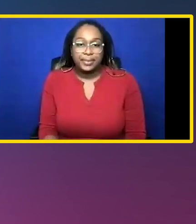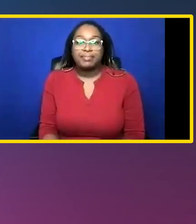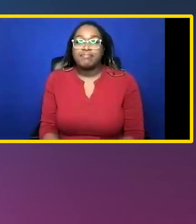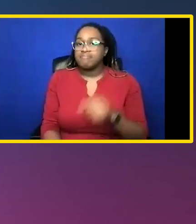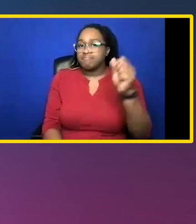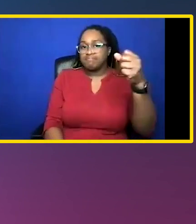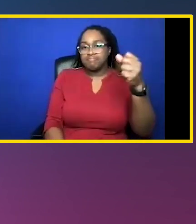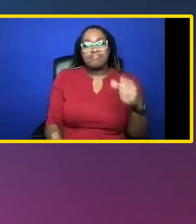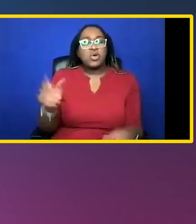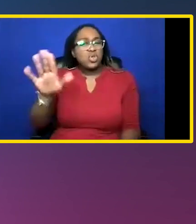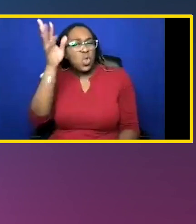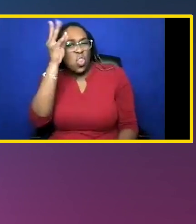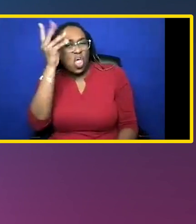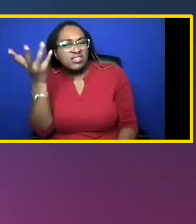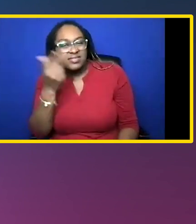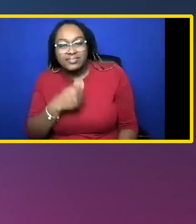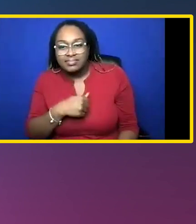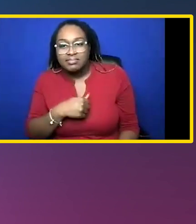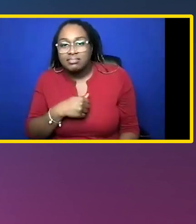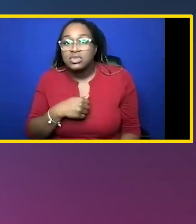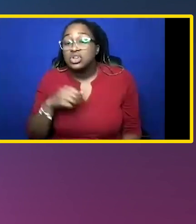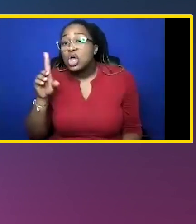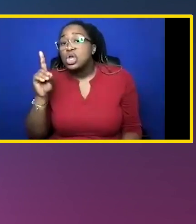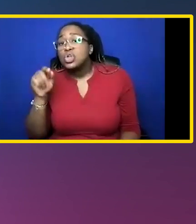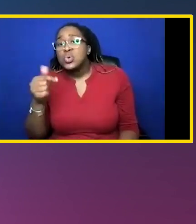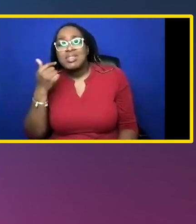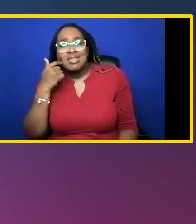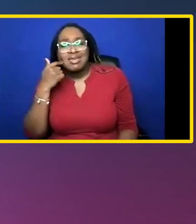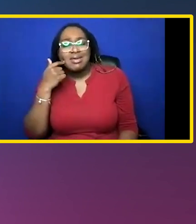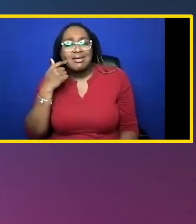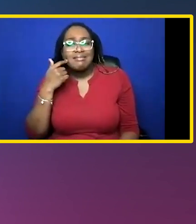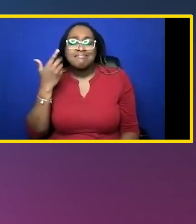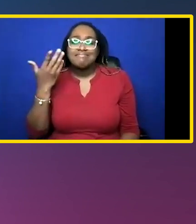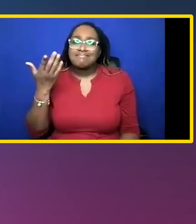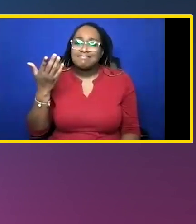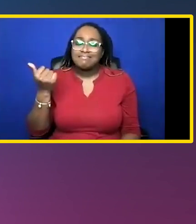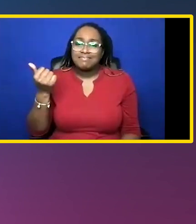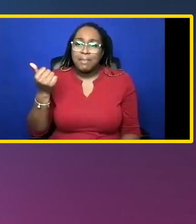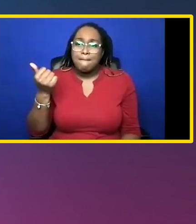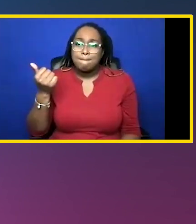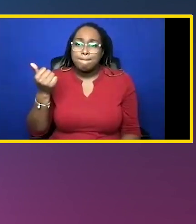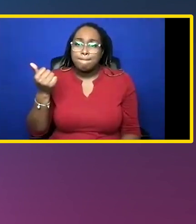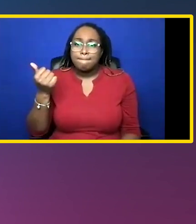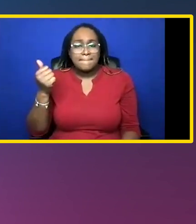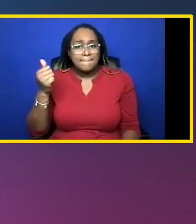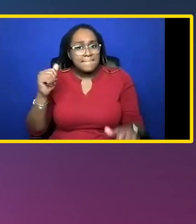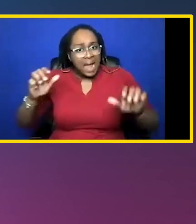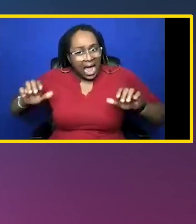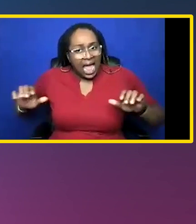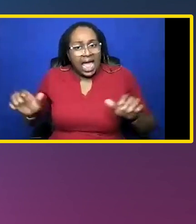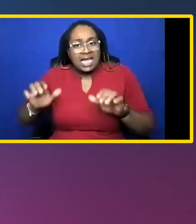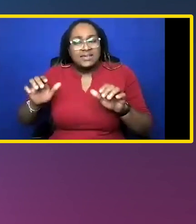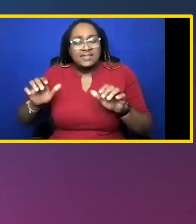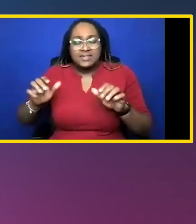What are your thoughts on that? Do you think that there is a active attempt